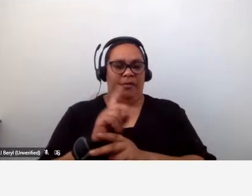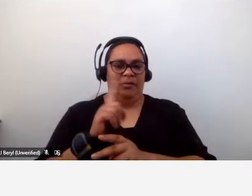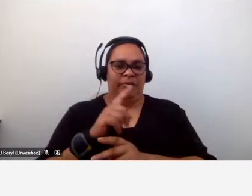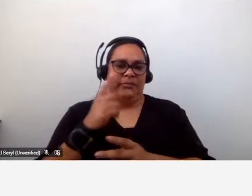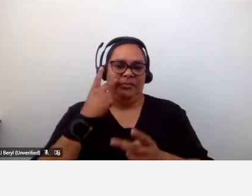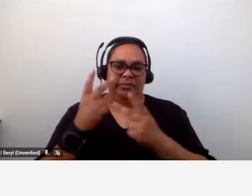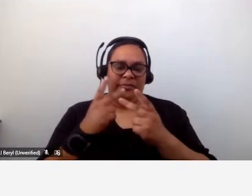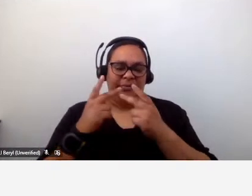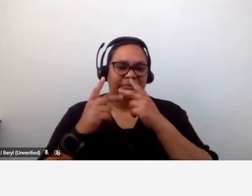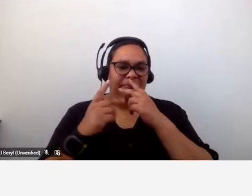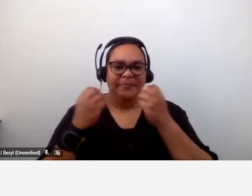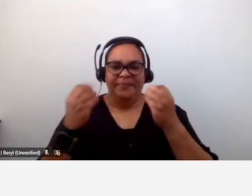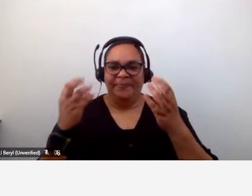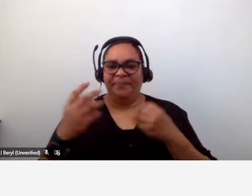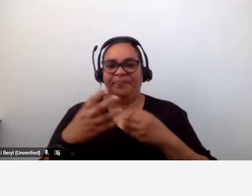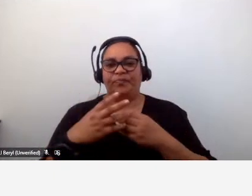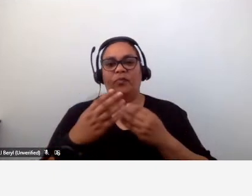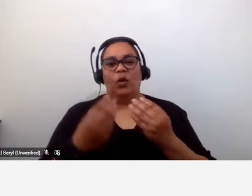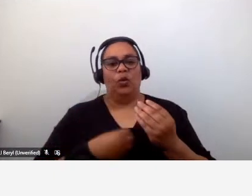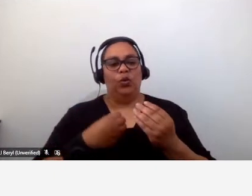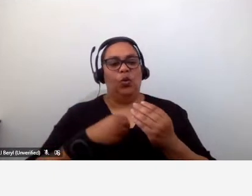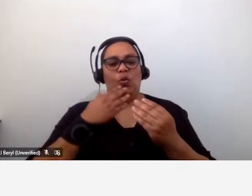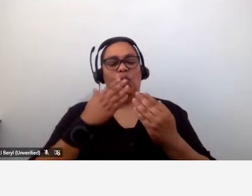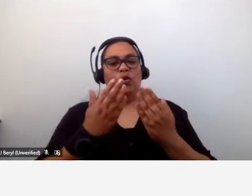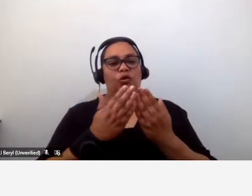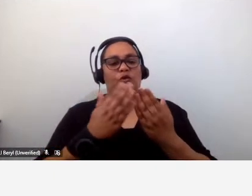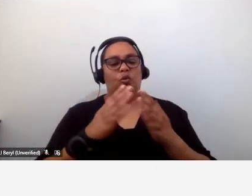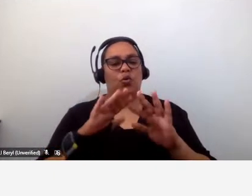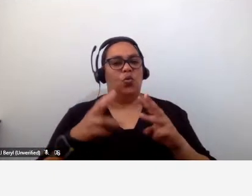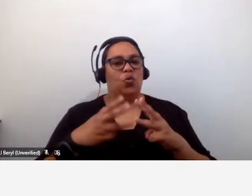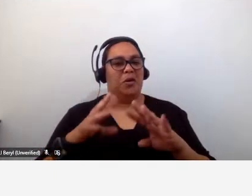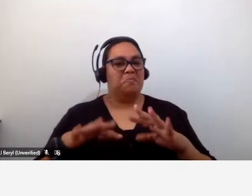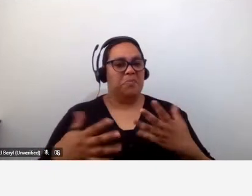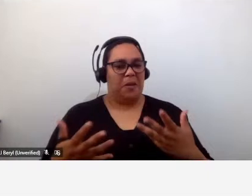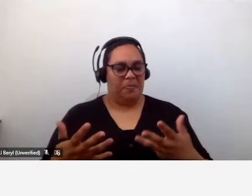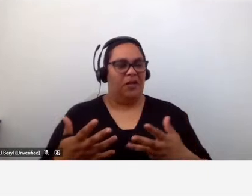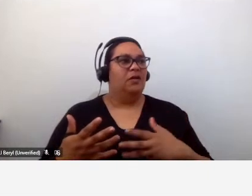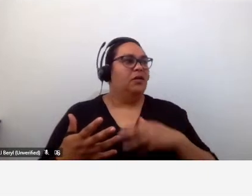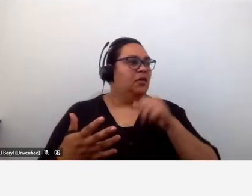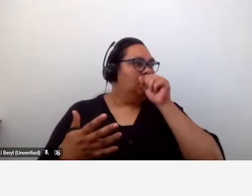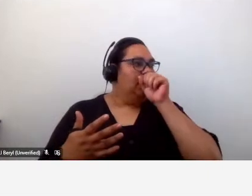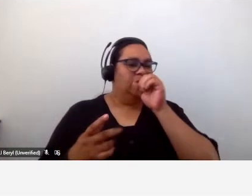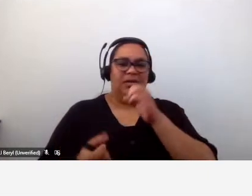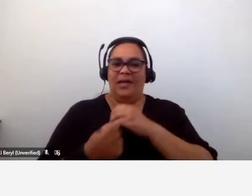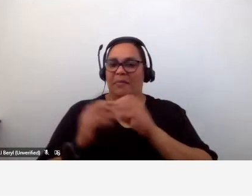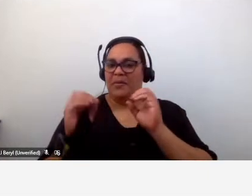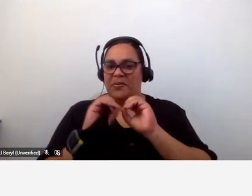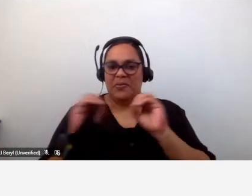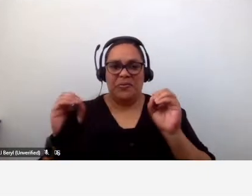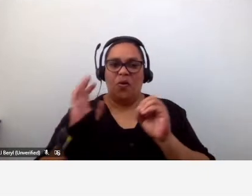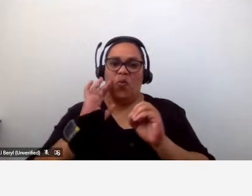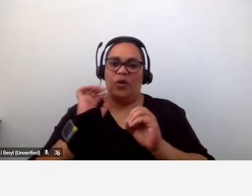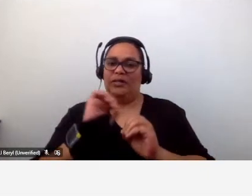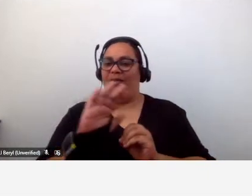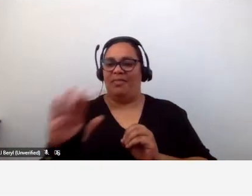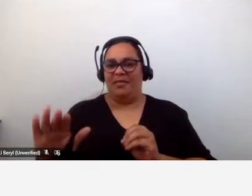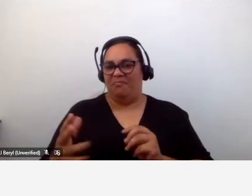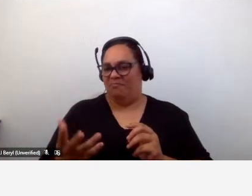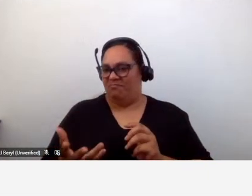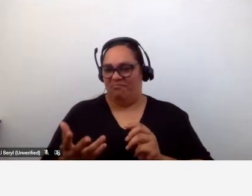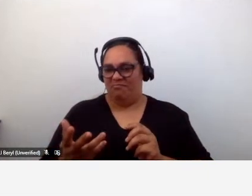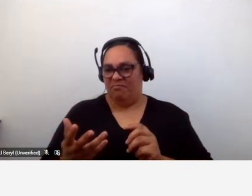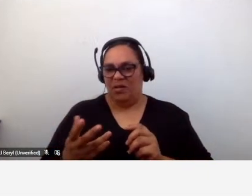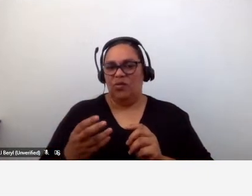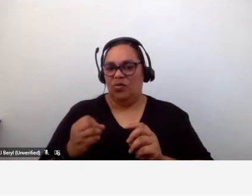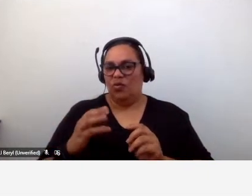seeing many out-of-school youth, especially the unemployed ones, there's nothing happening when it comes to them.